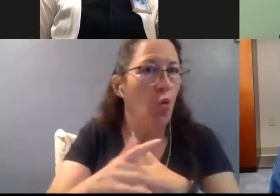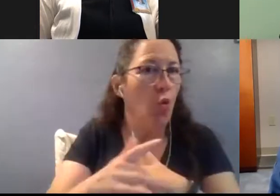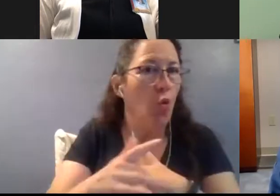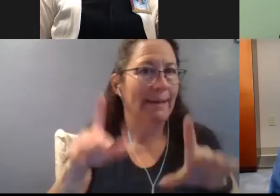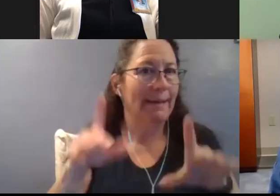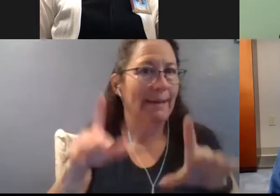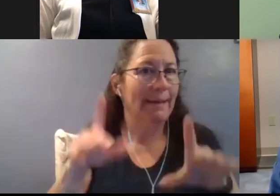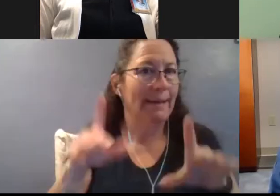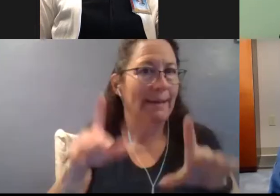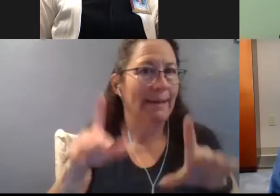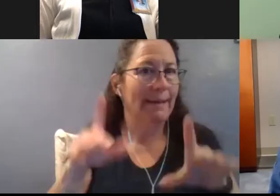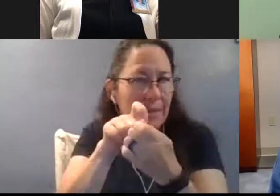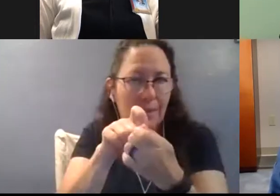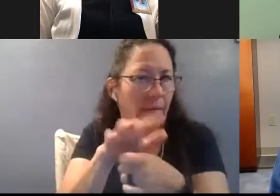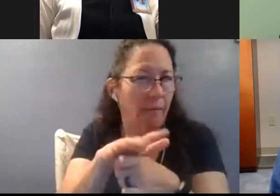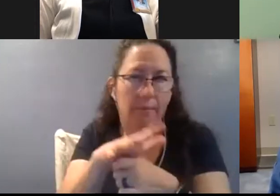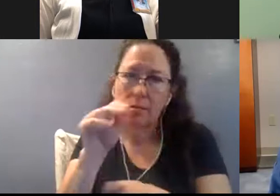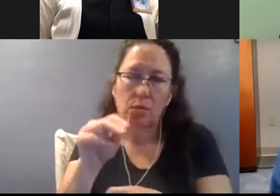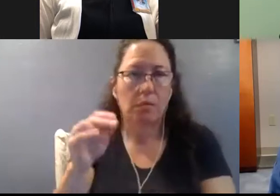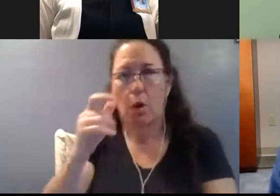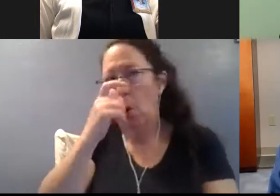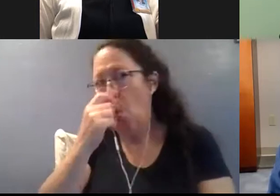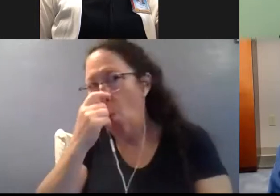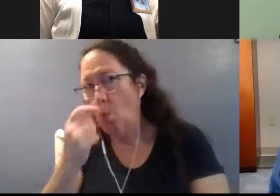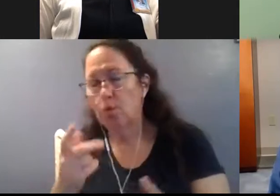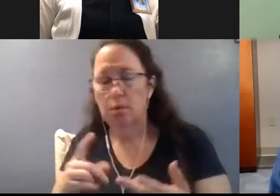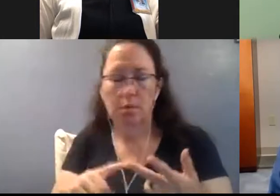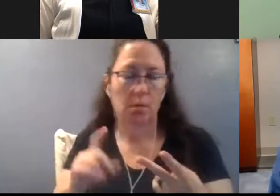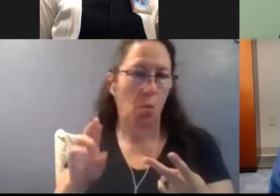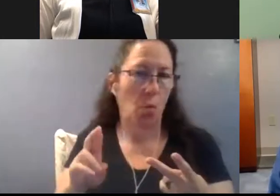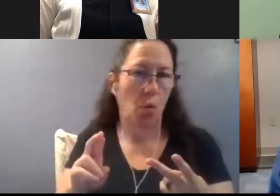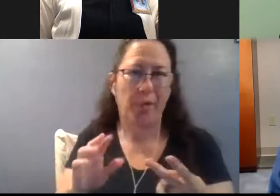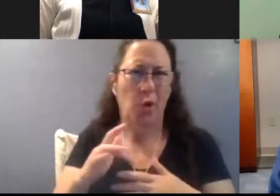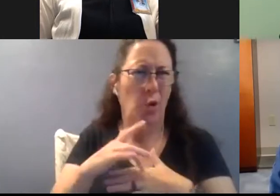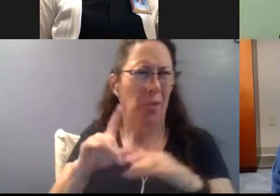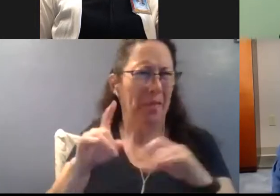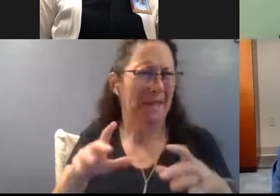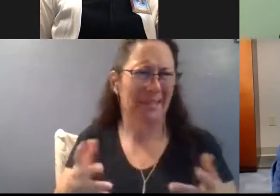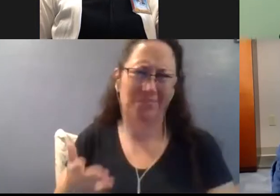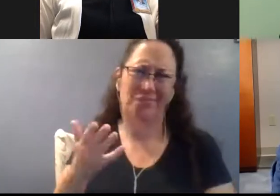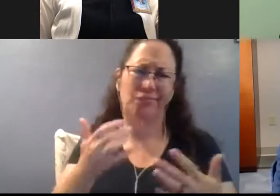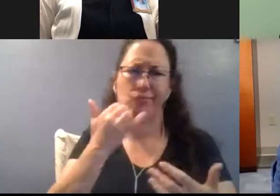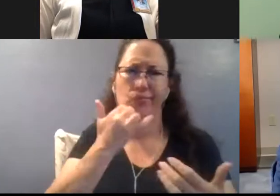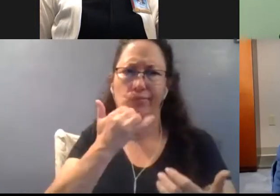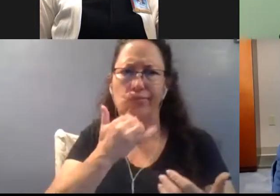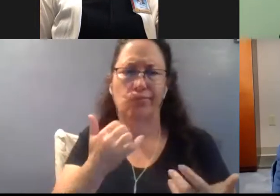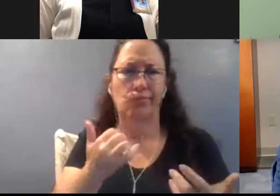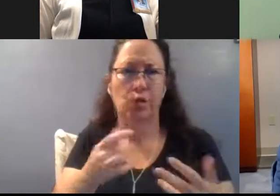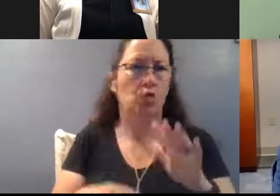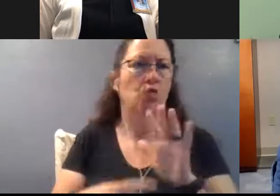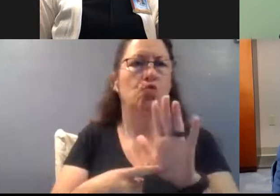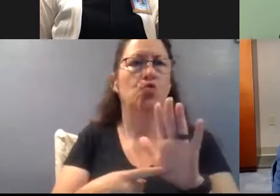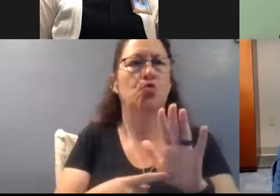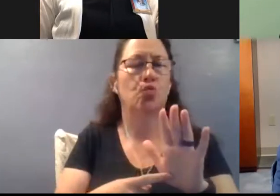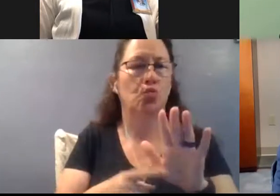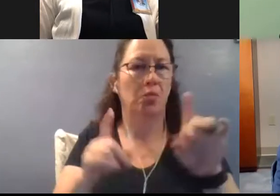very specific. If you'd had a cold, for example, those early tests might have triggered the serology